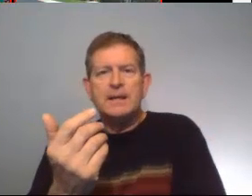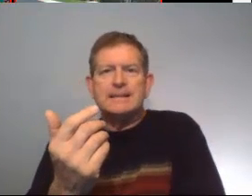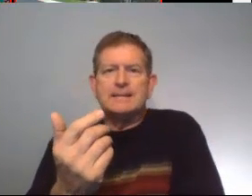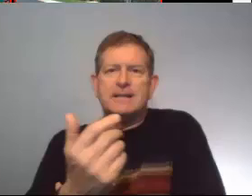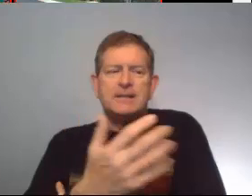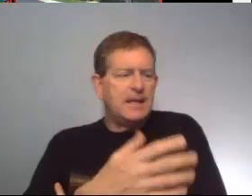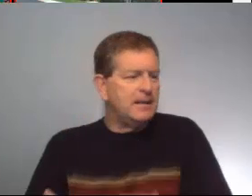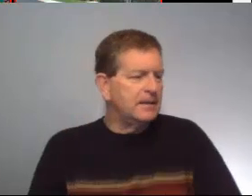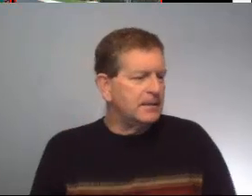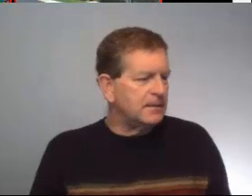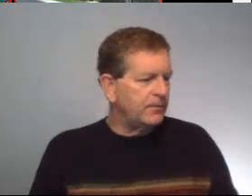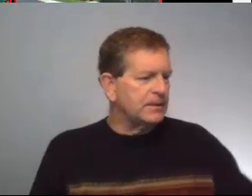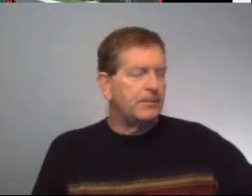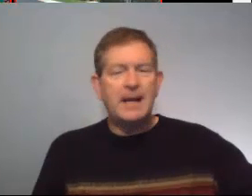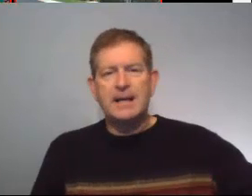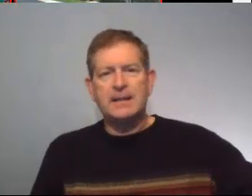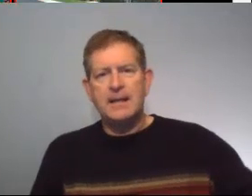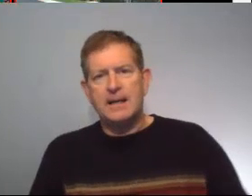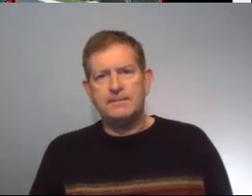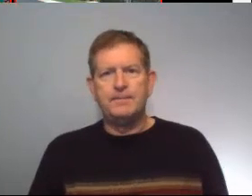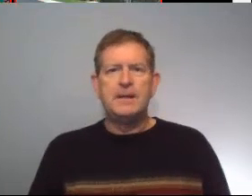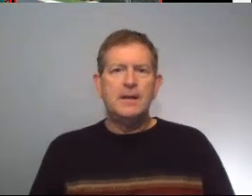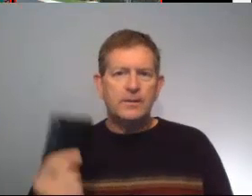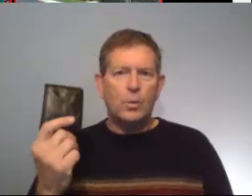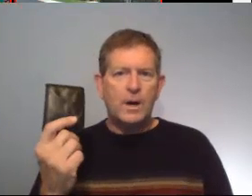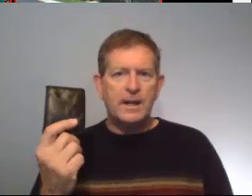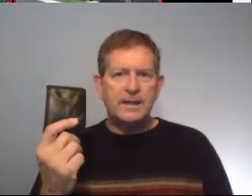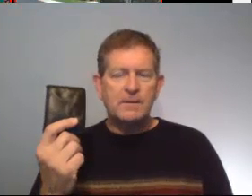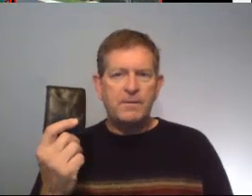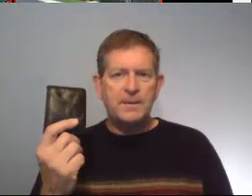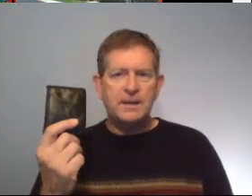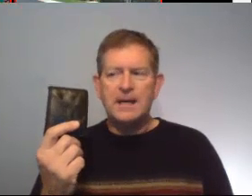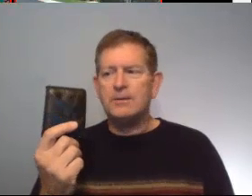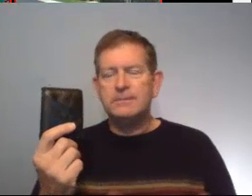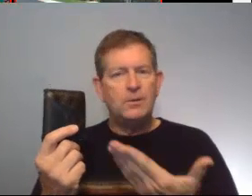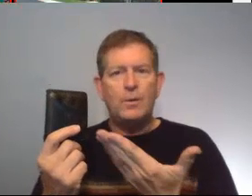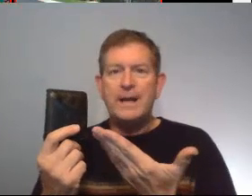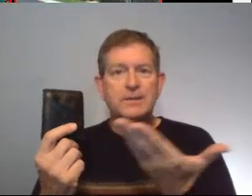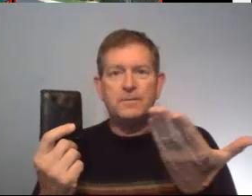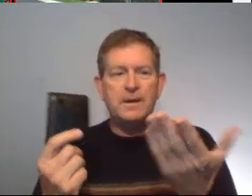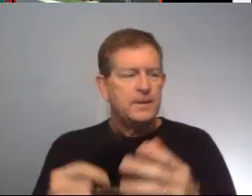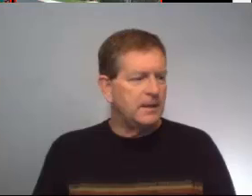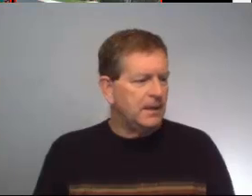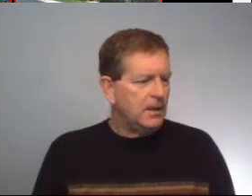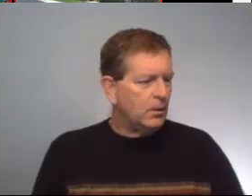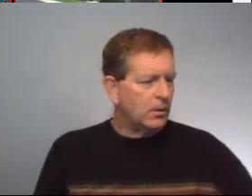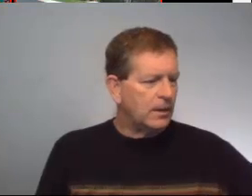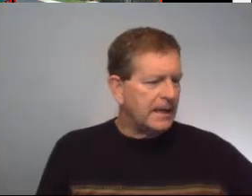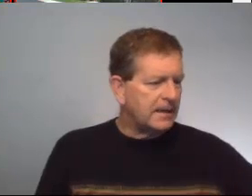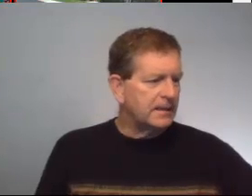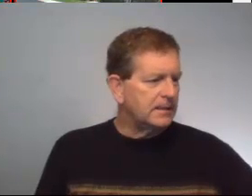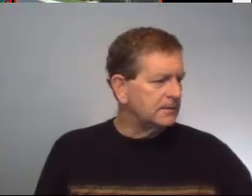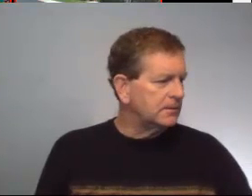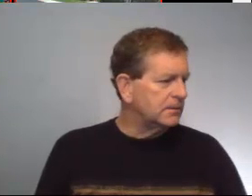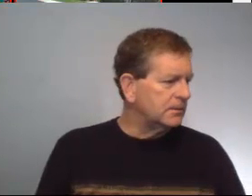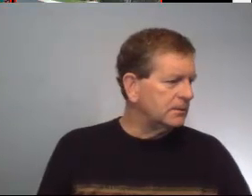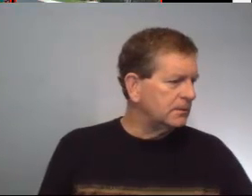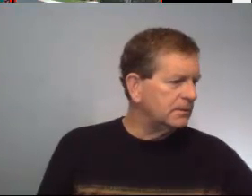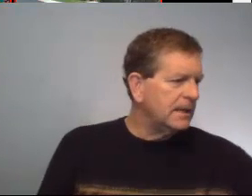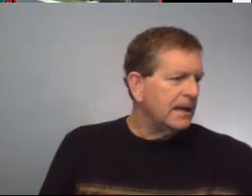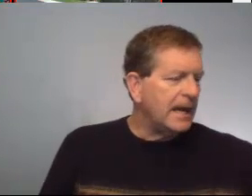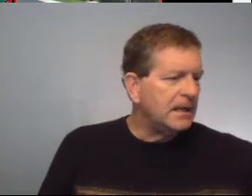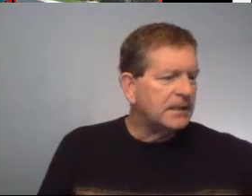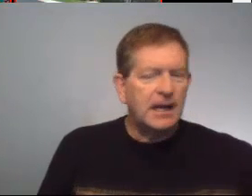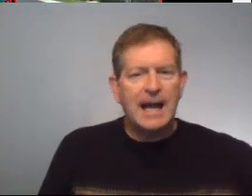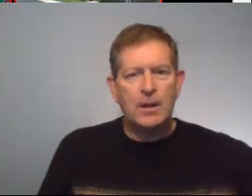B. To say that, for example, la cartera, the wallet, is a feminine noun, why is it feminine? Or like